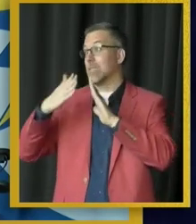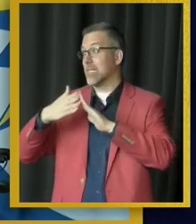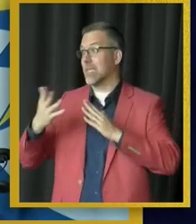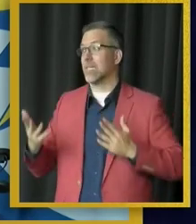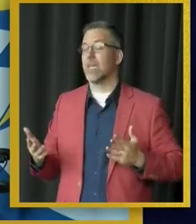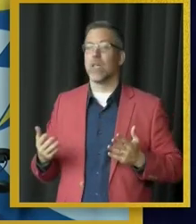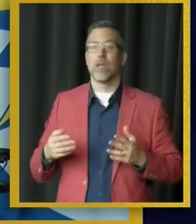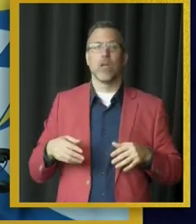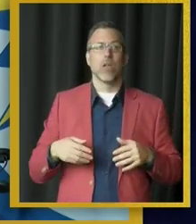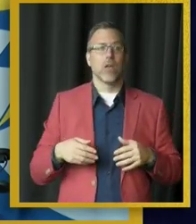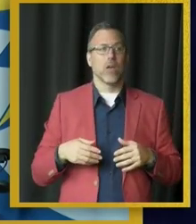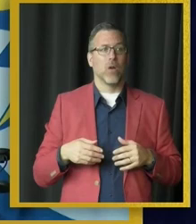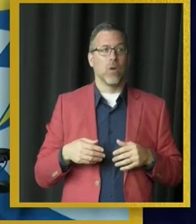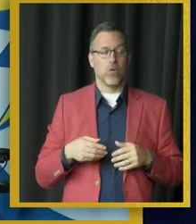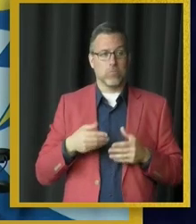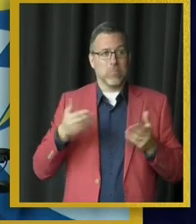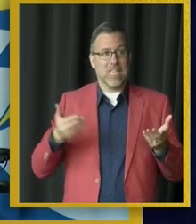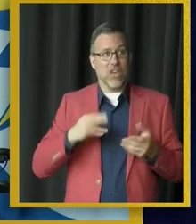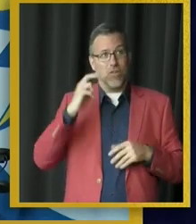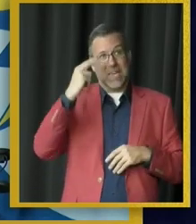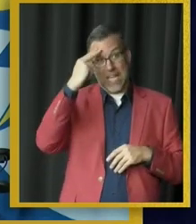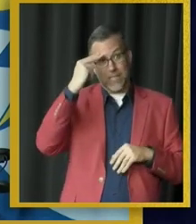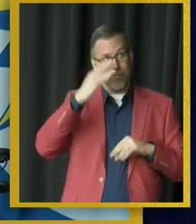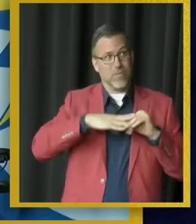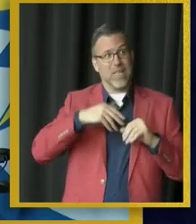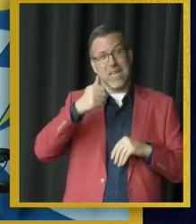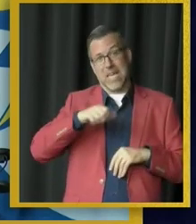more here in Nashville than in any era